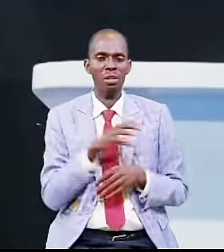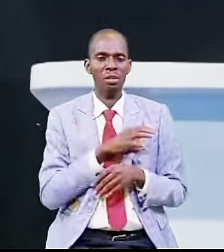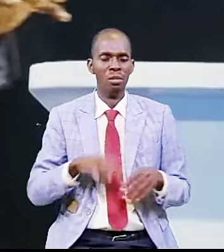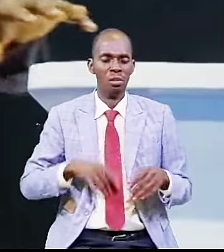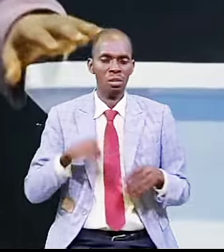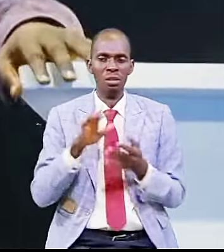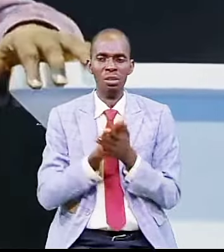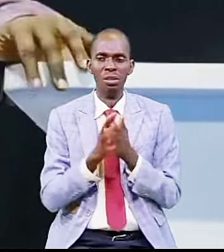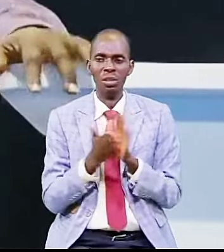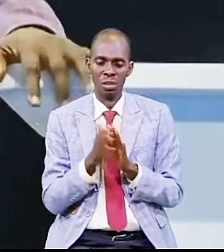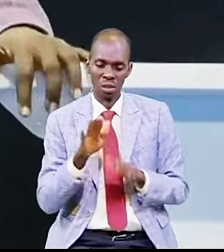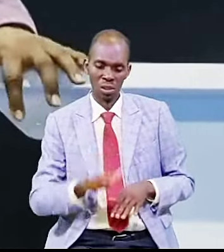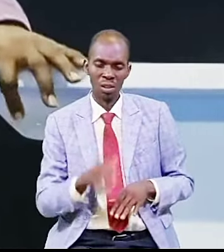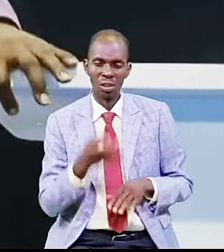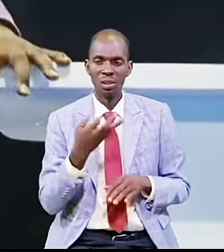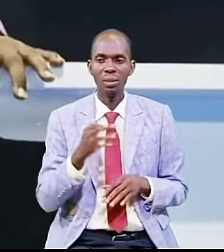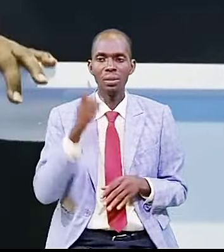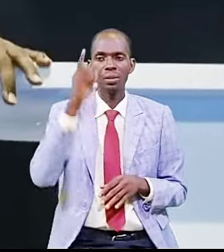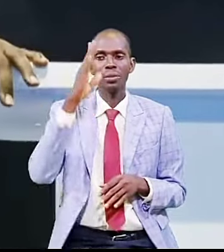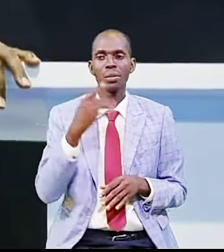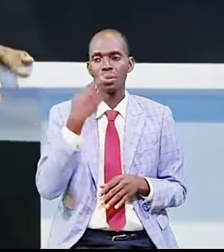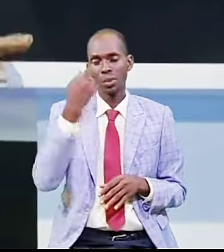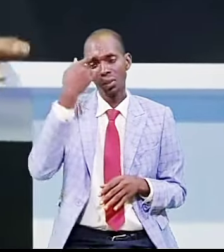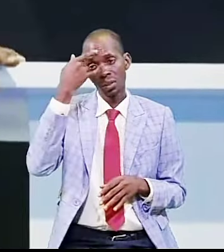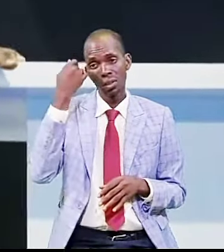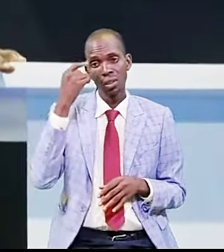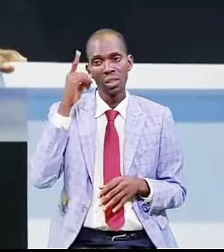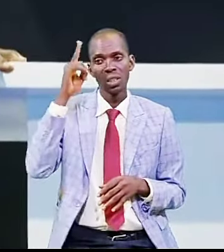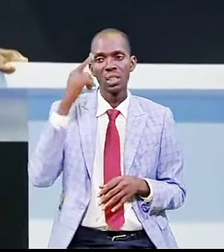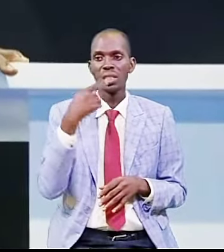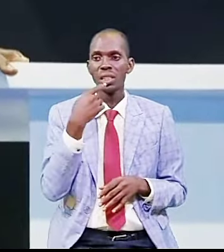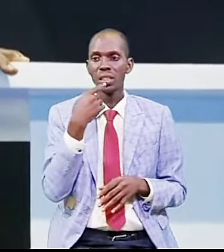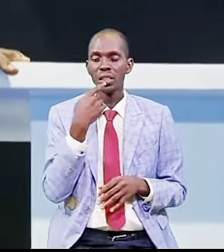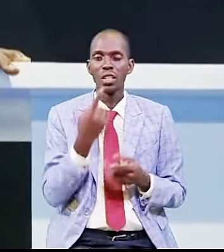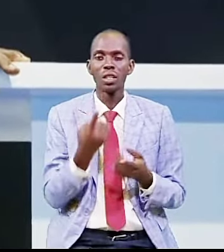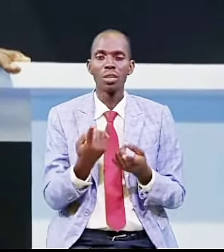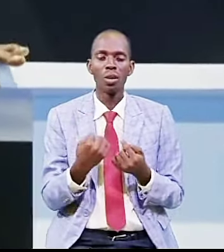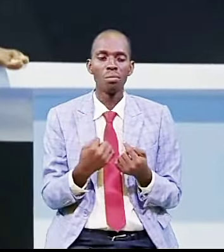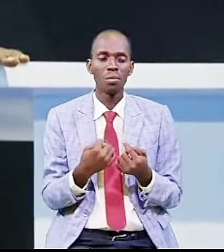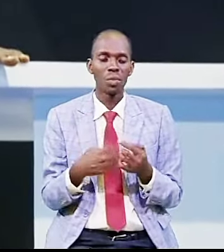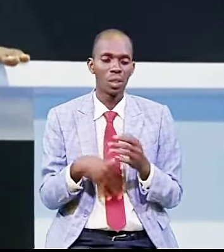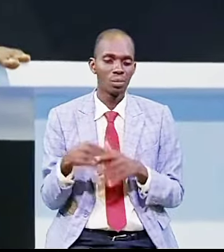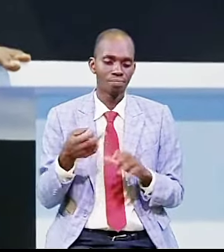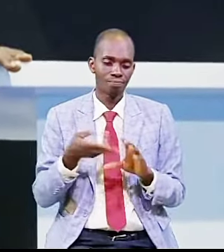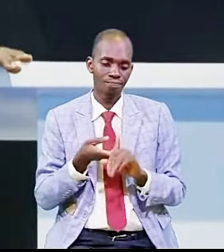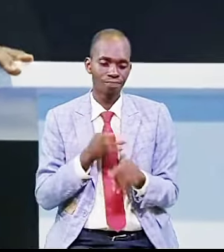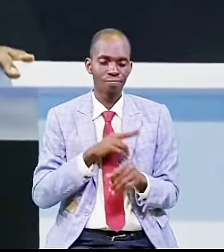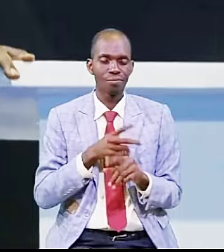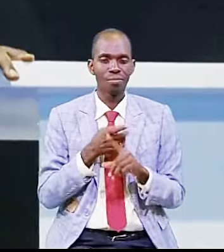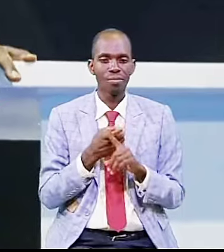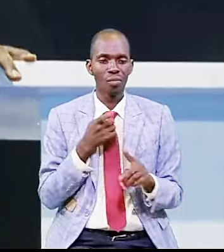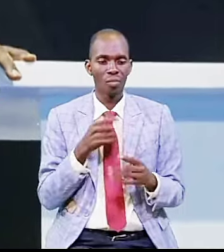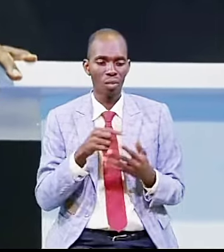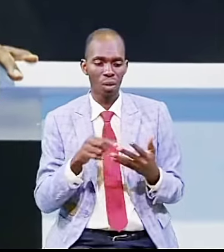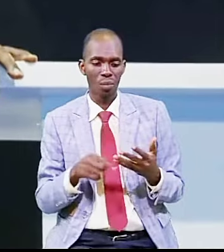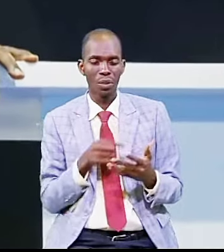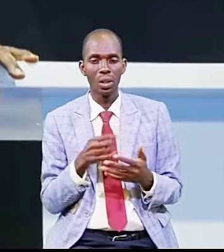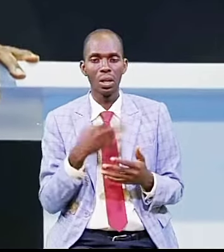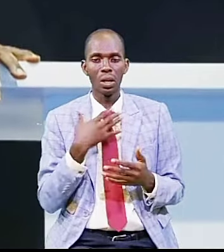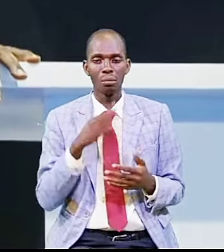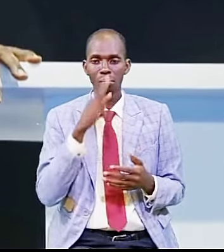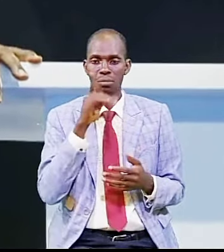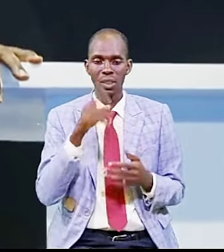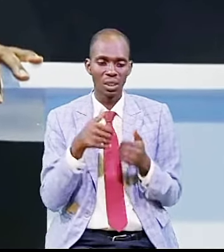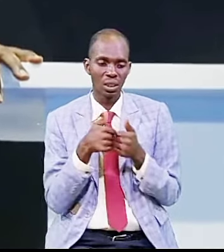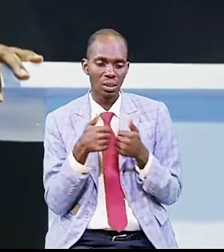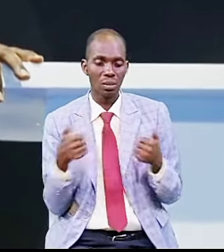God, because he says, come out from among them and be separate, says the Lord. You're